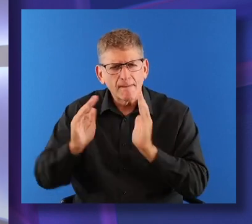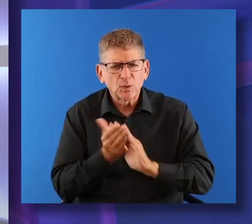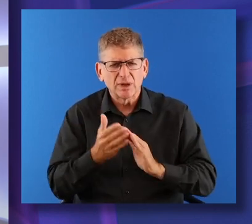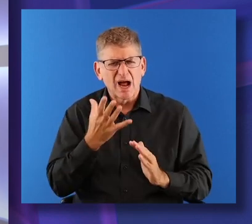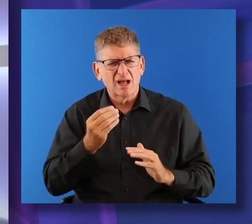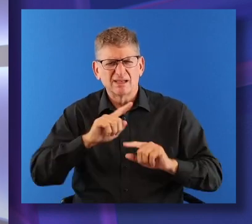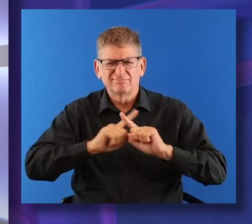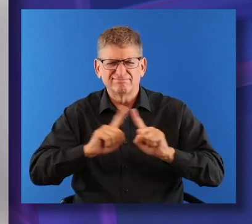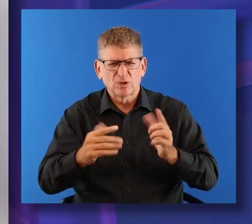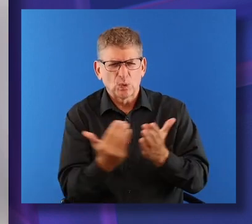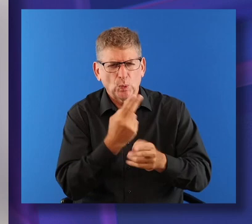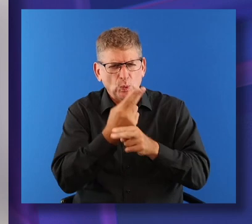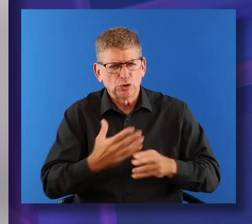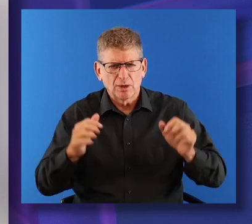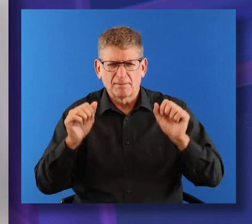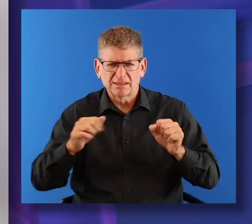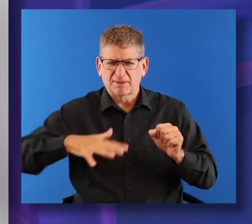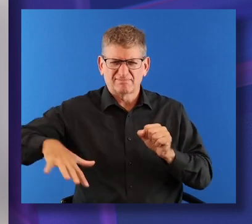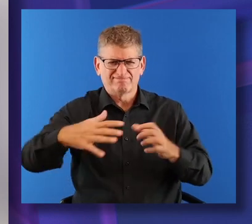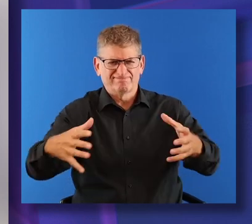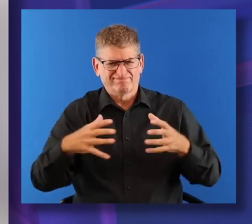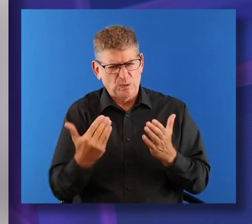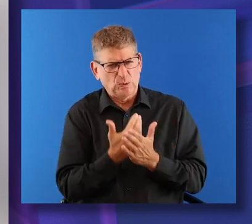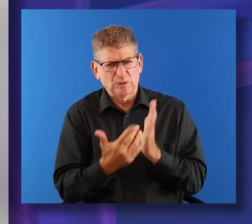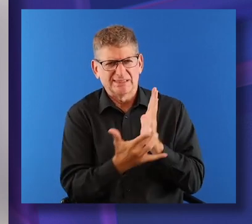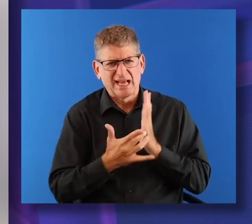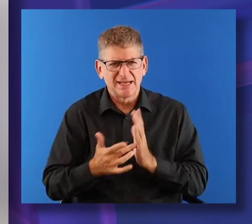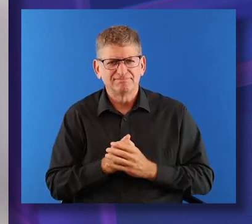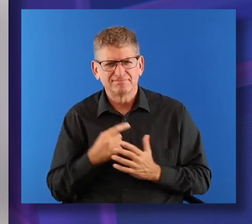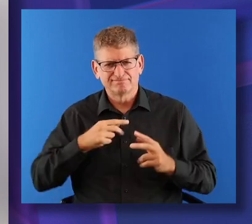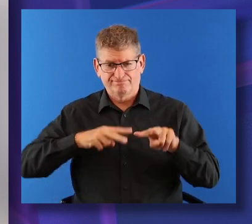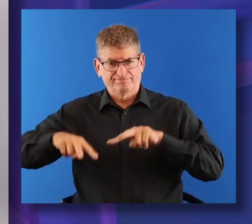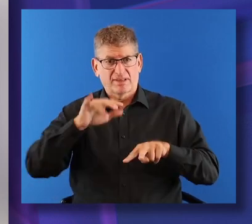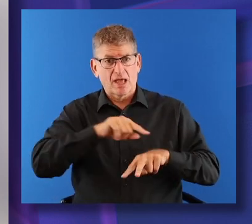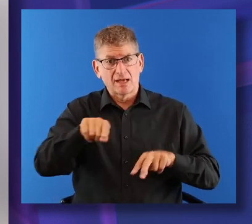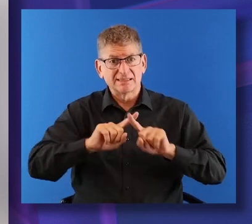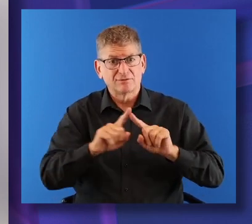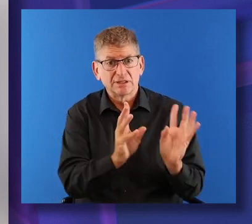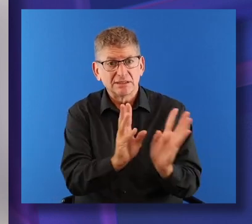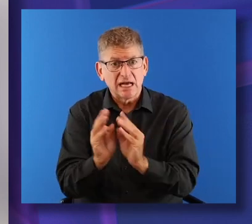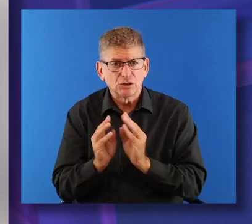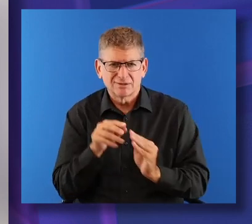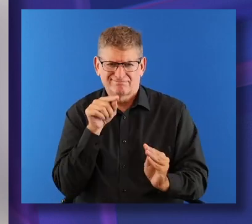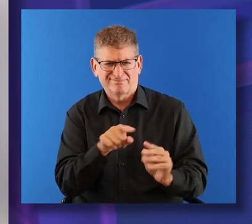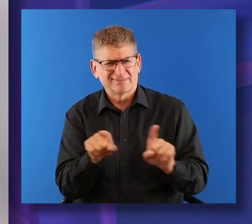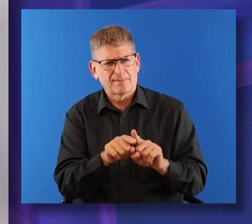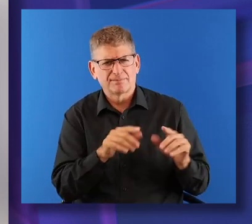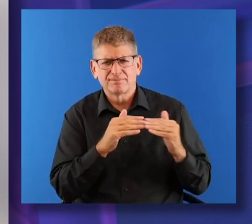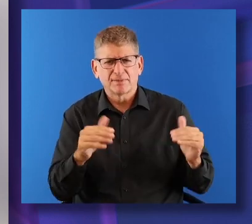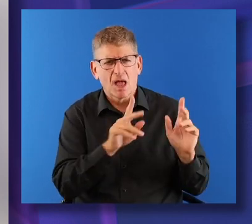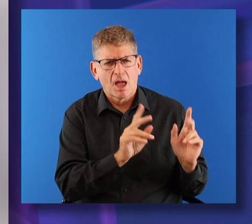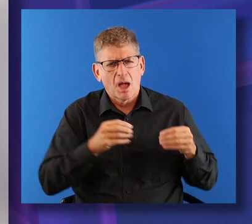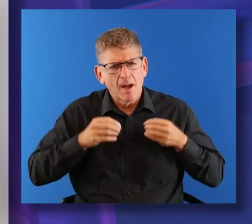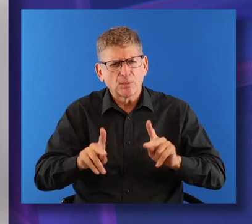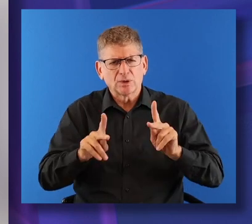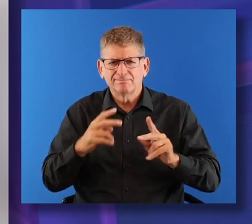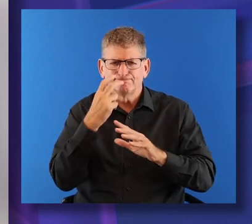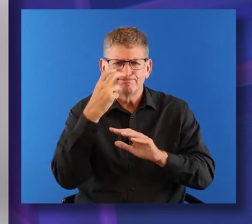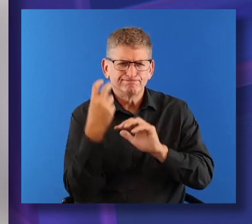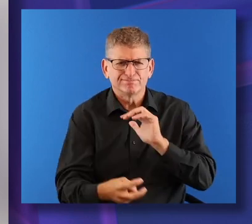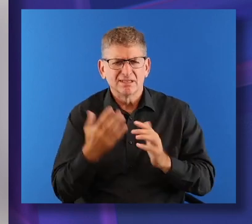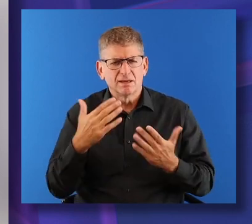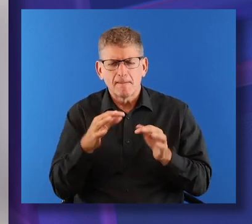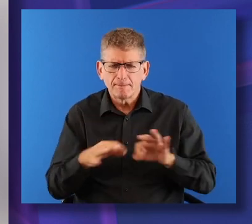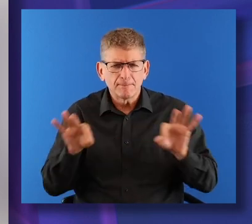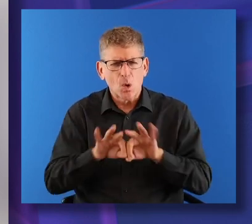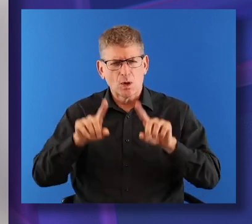technologies. We view these sessions as opportunities to dig into some of the most significant questions about the meaning and impact of